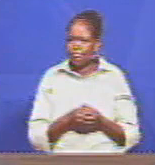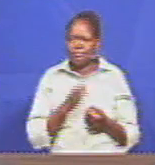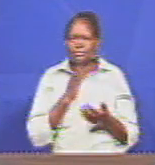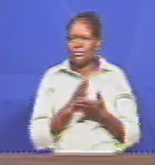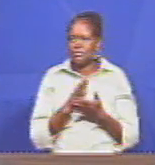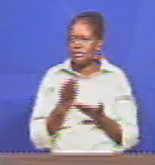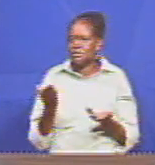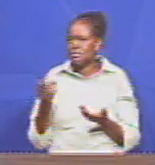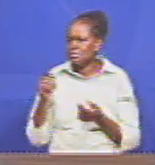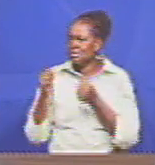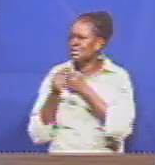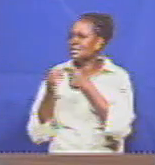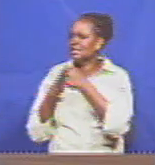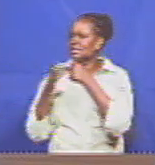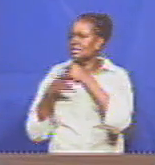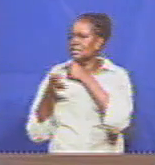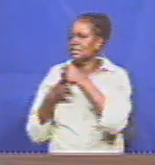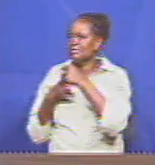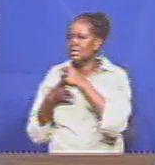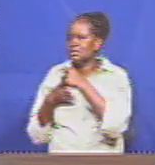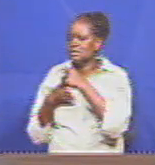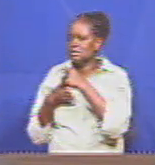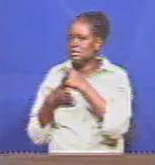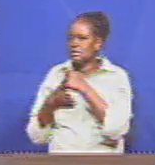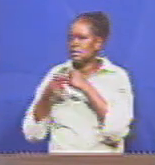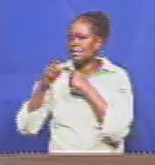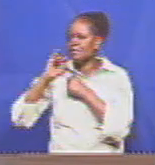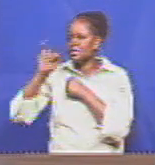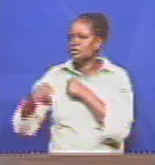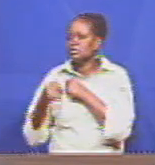this one was in 1977, okay. January